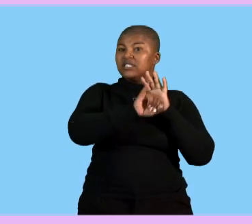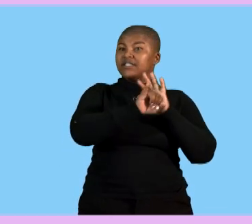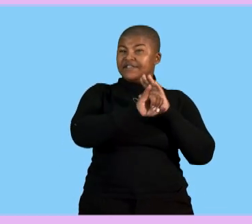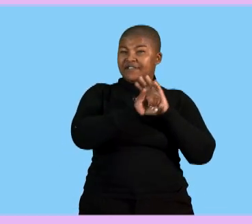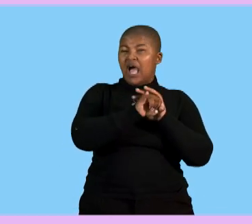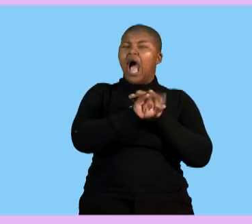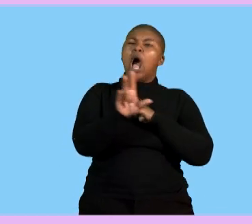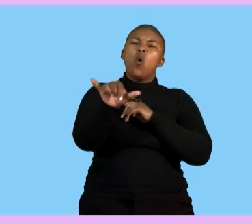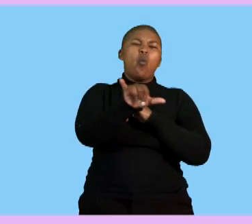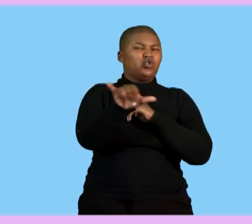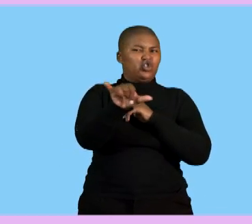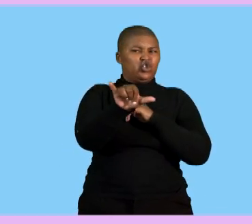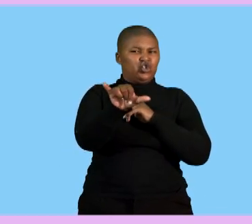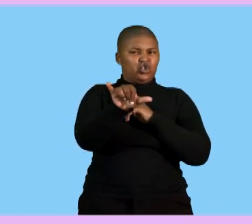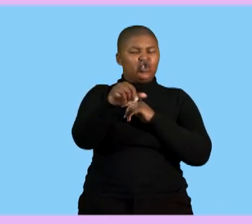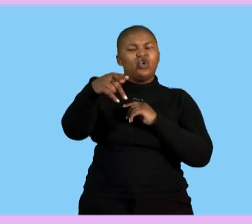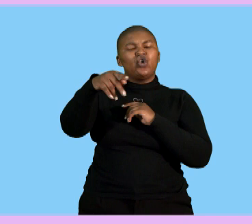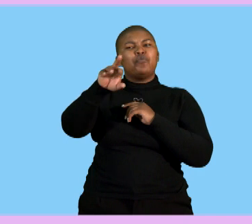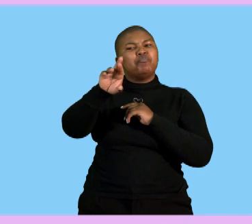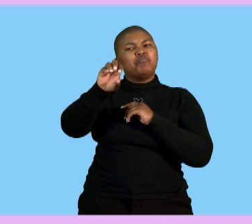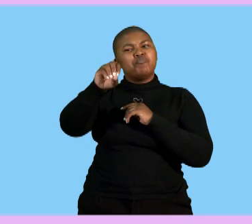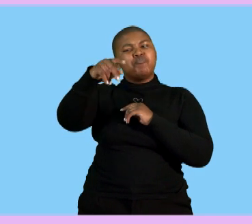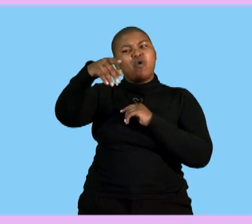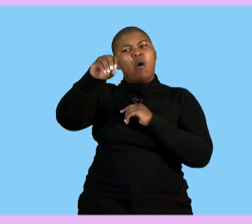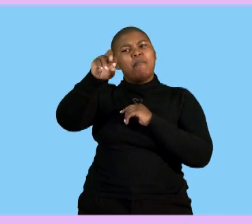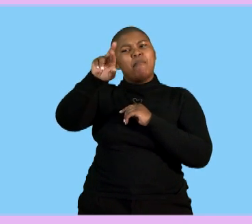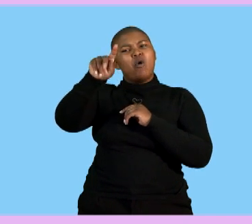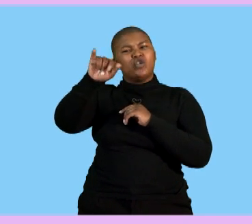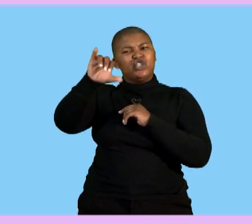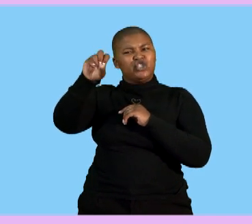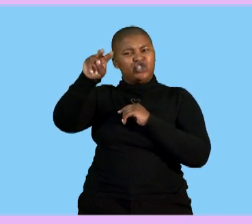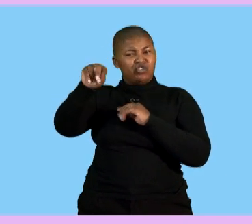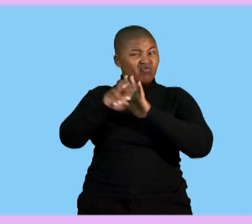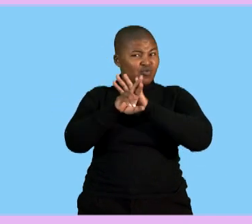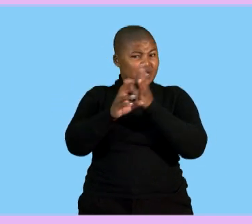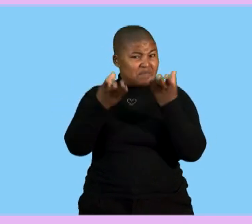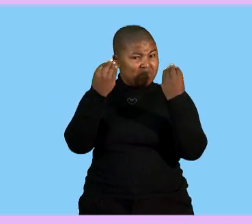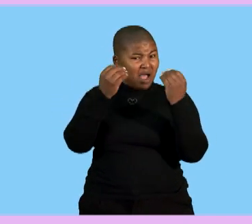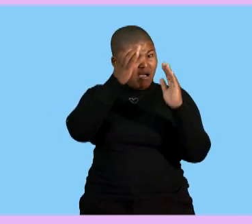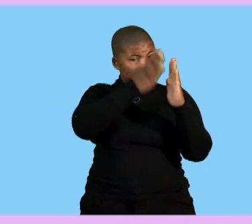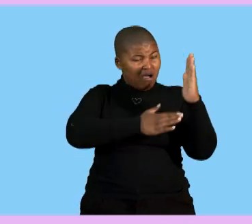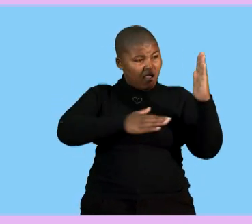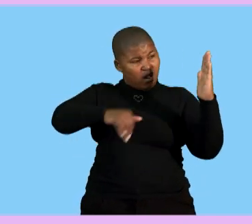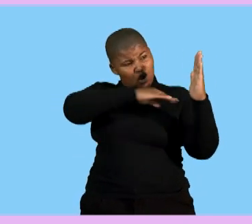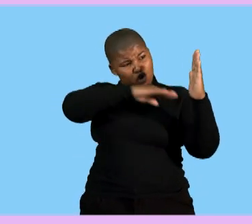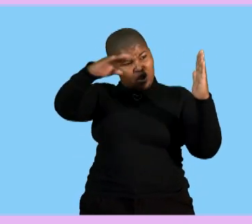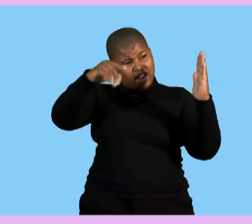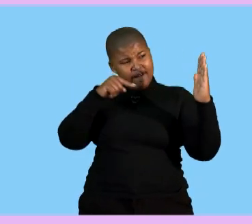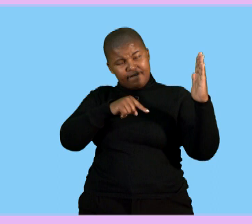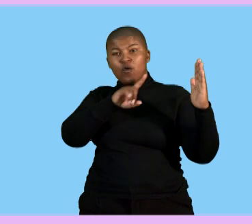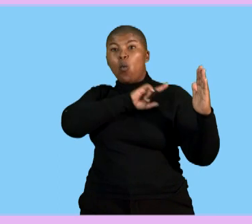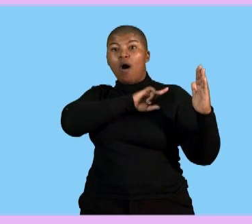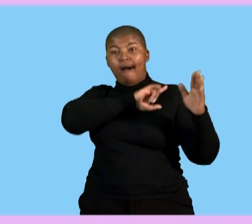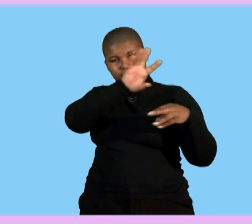Identify the type of proportion represented by the graph and give a reason for your choice. Now, before